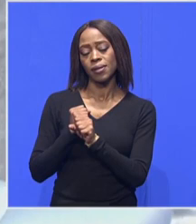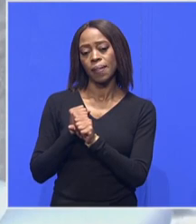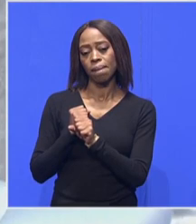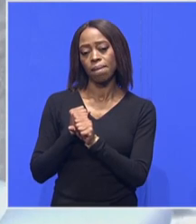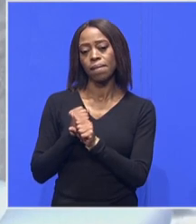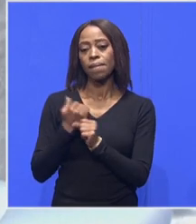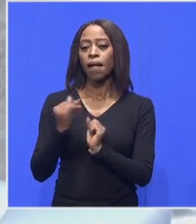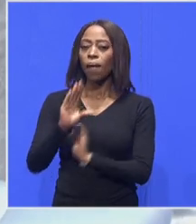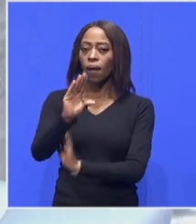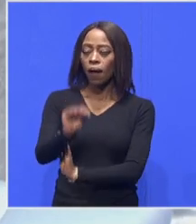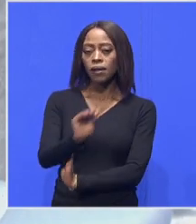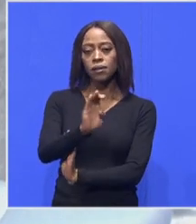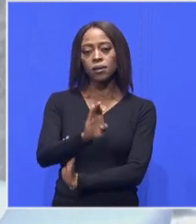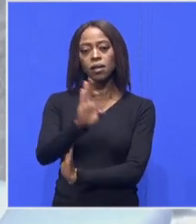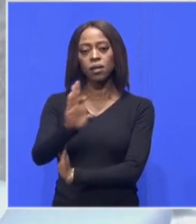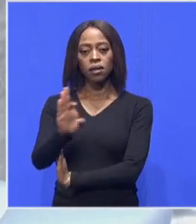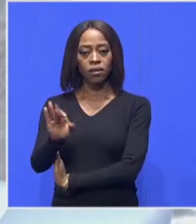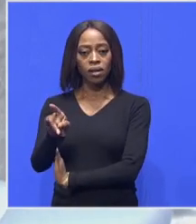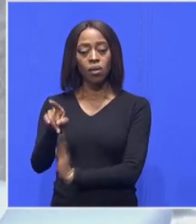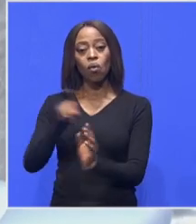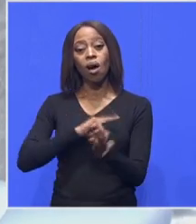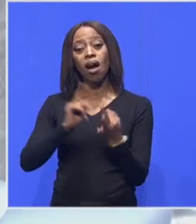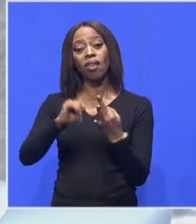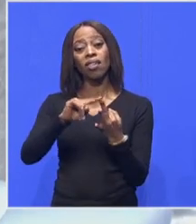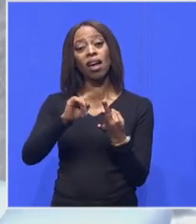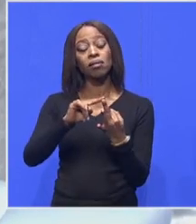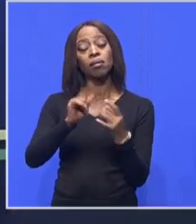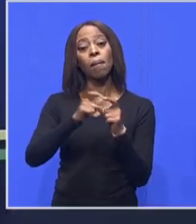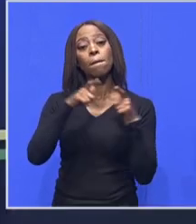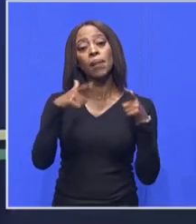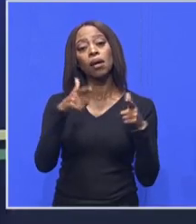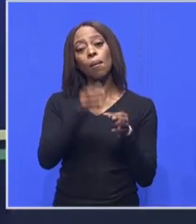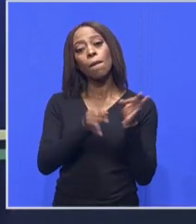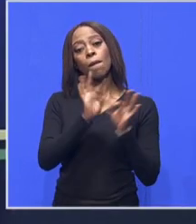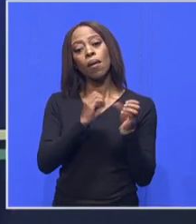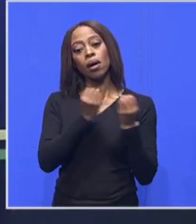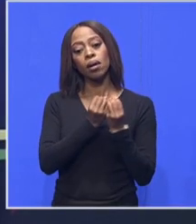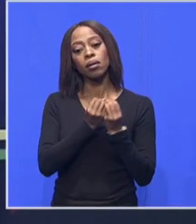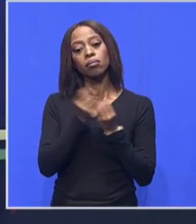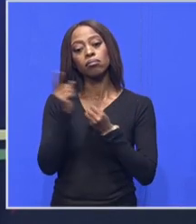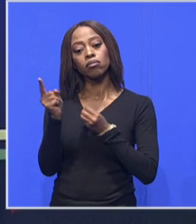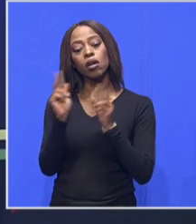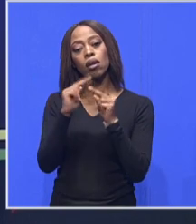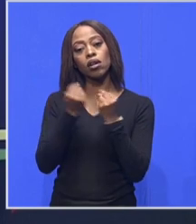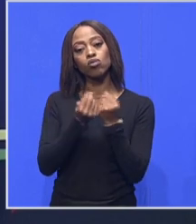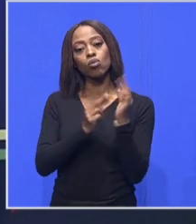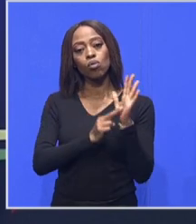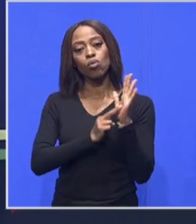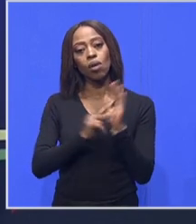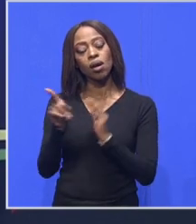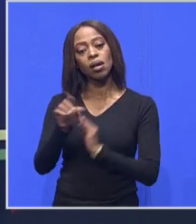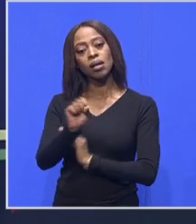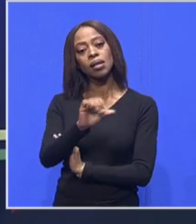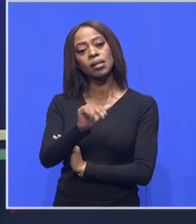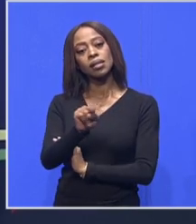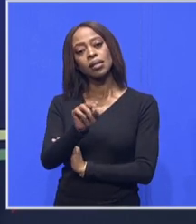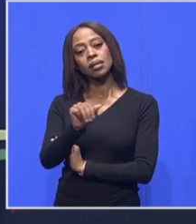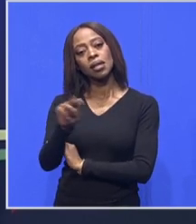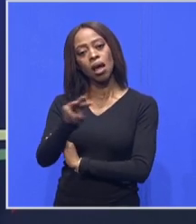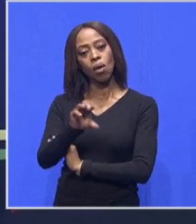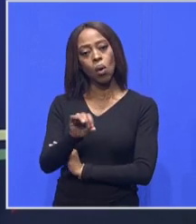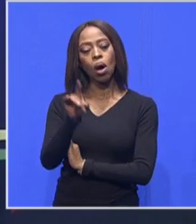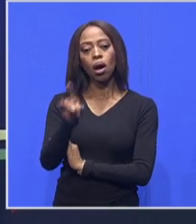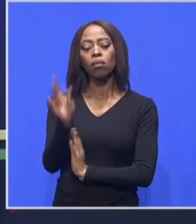the EFF as well, the third largest political party in Parliament. National spokesperson of the EFF, Sinawo Tambo, is going to be speaking to us about